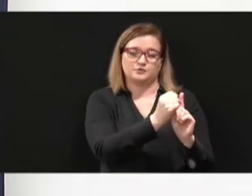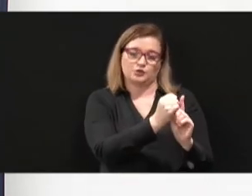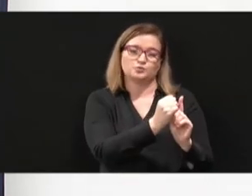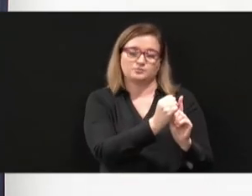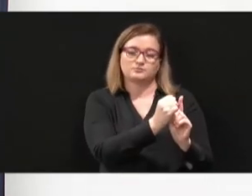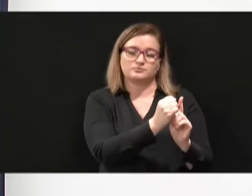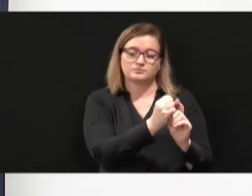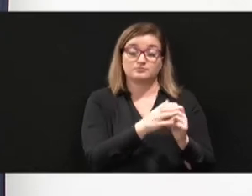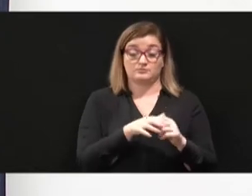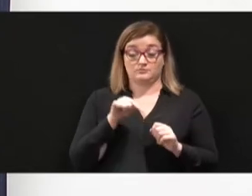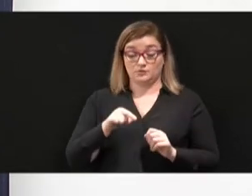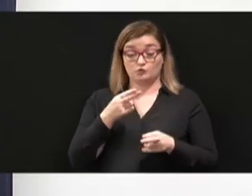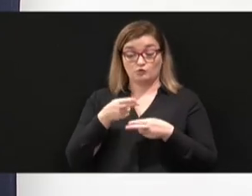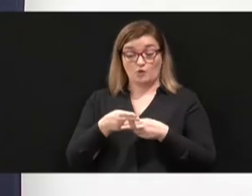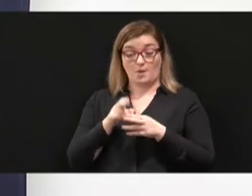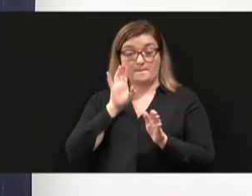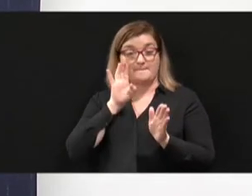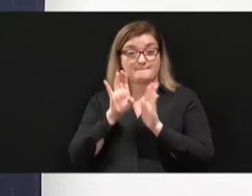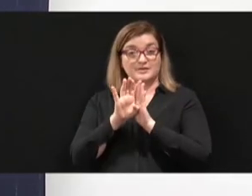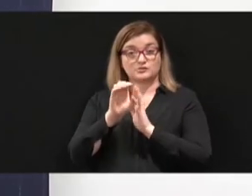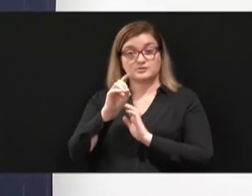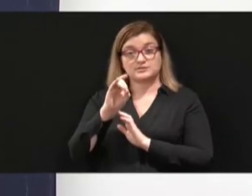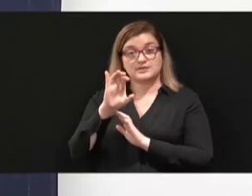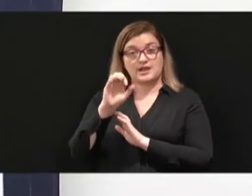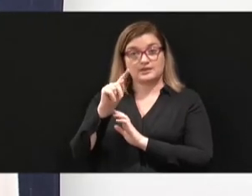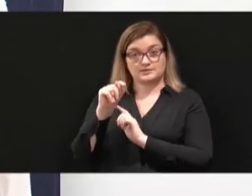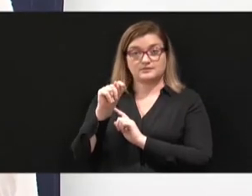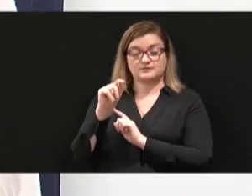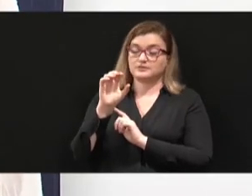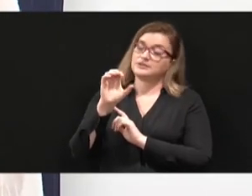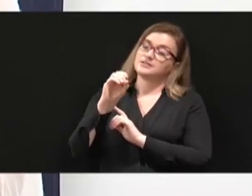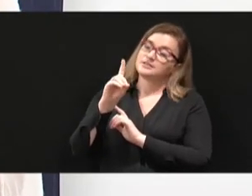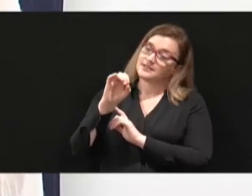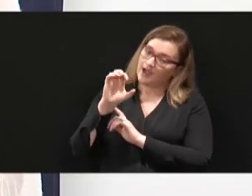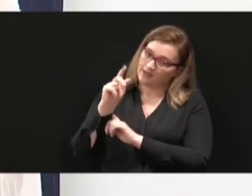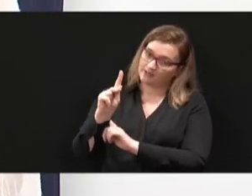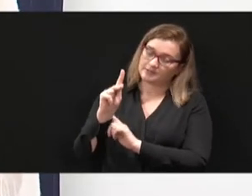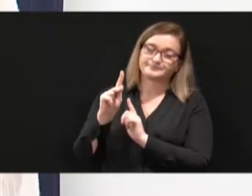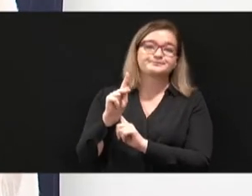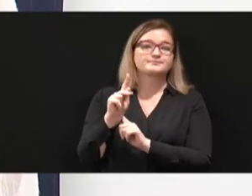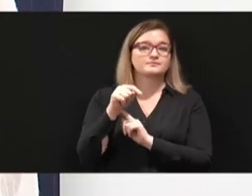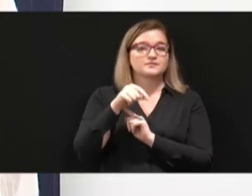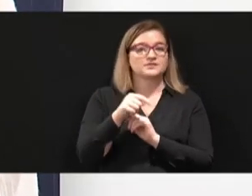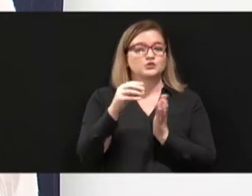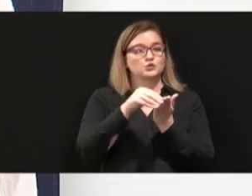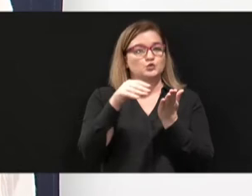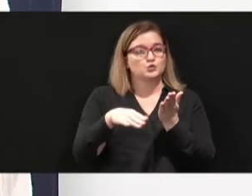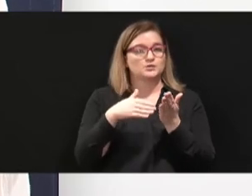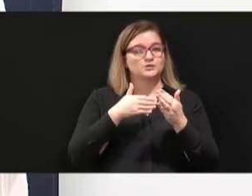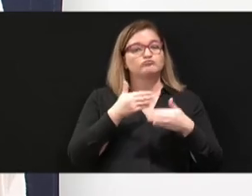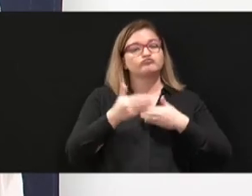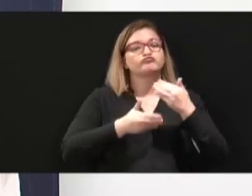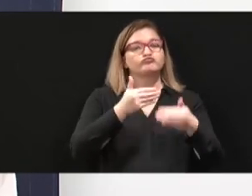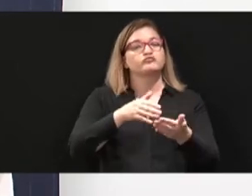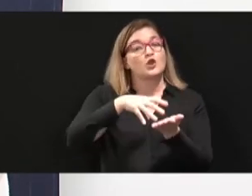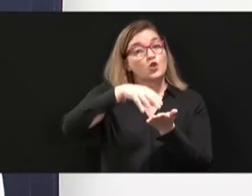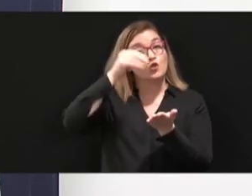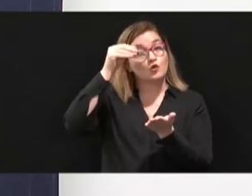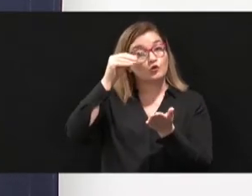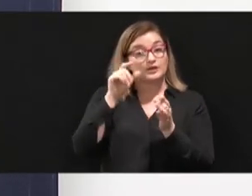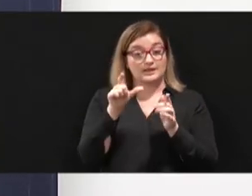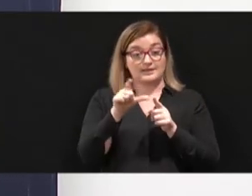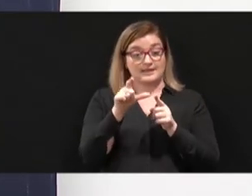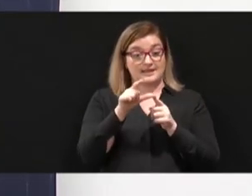call the picture deck. And this is for the students who are in the process of learning the letter name as well as the